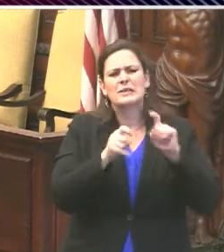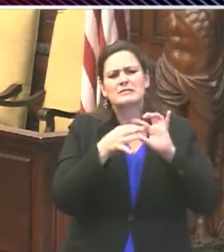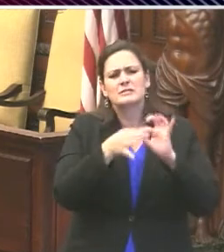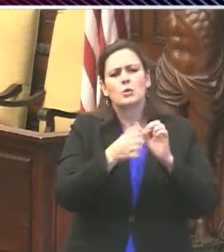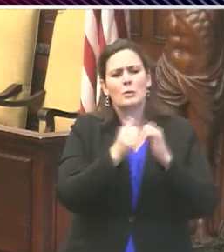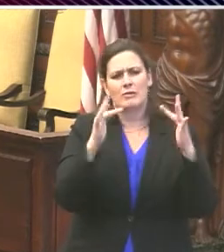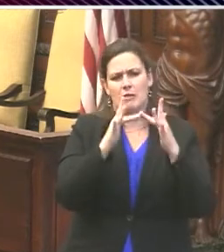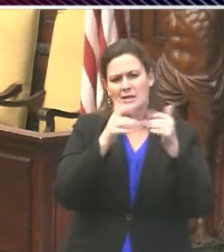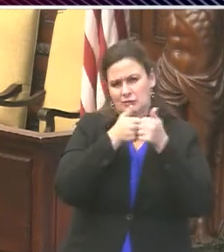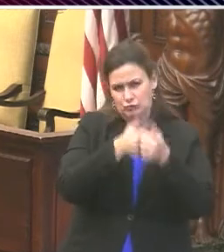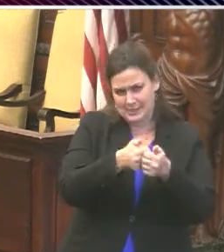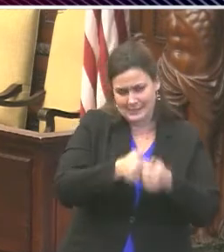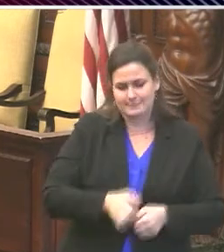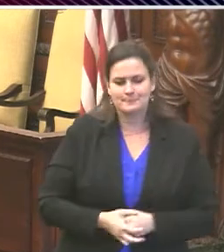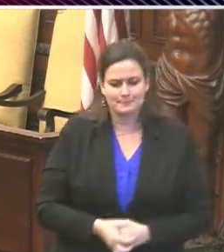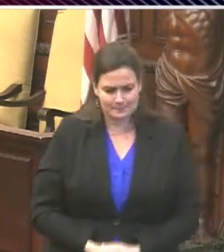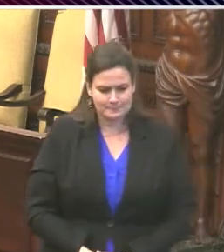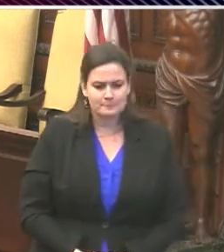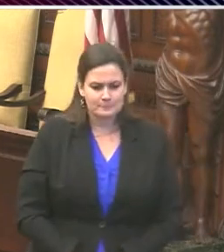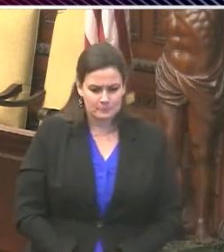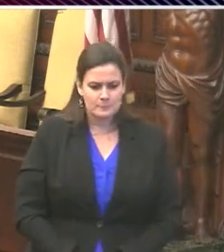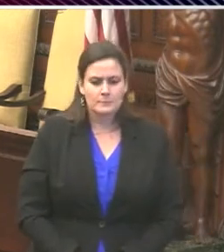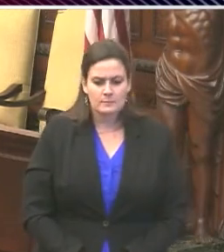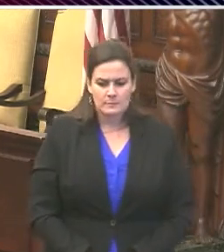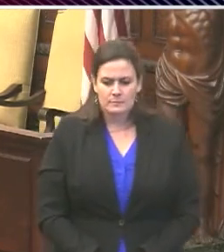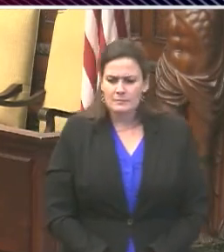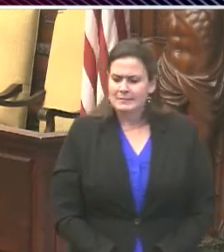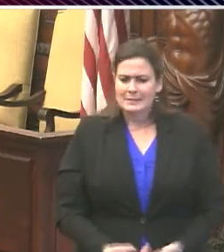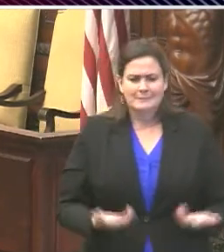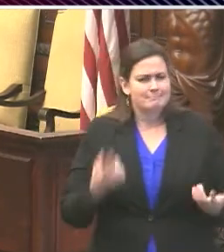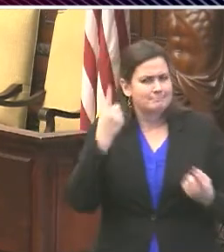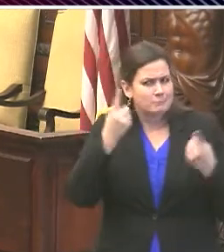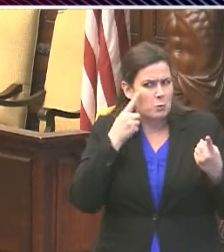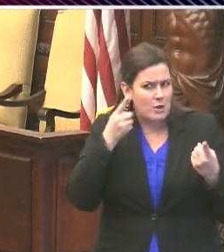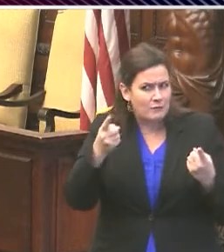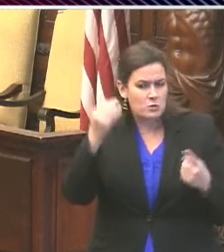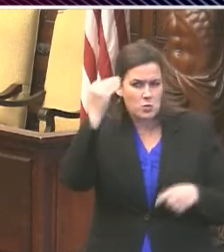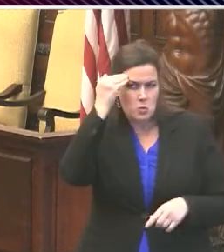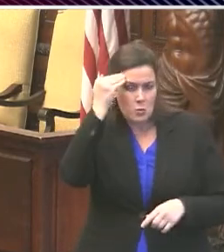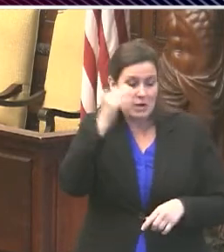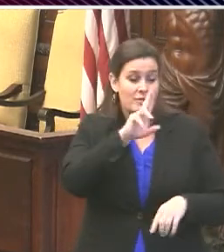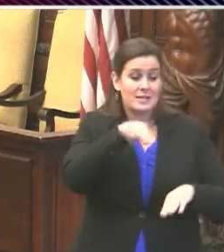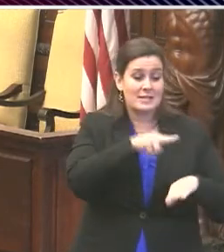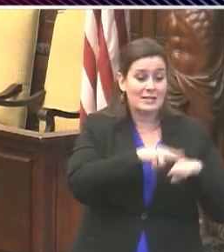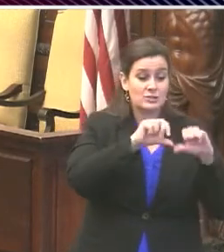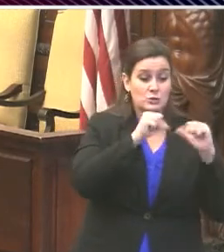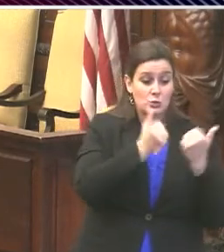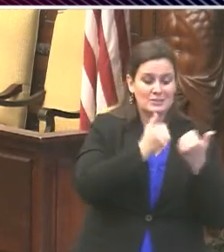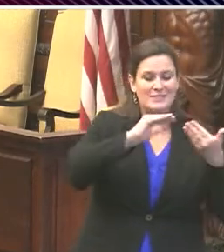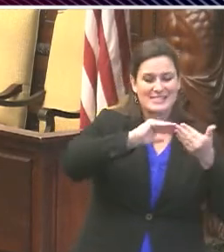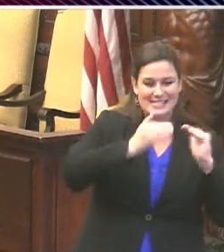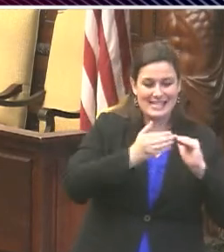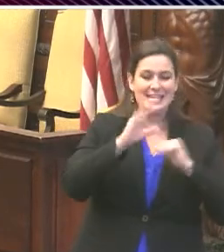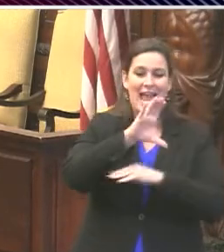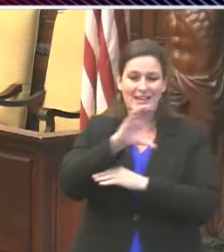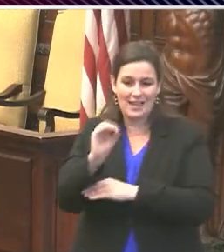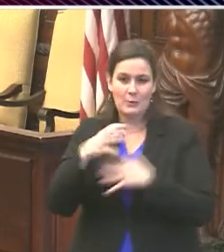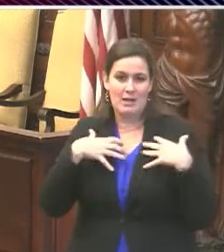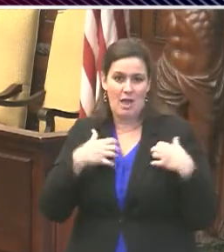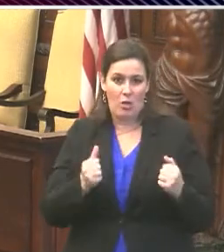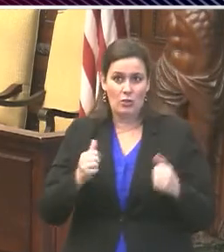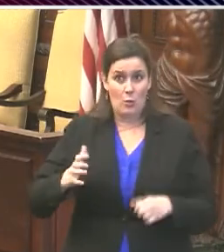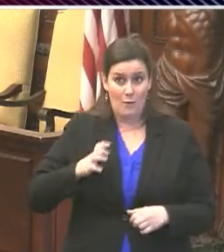contact tracing. I'm not sure if you're aware, but the National Association of City and County Health Officials,